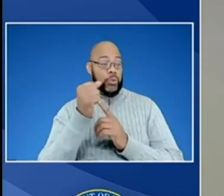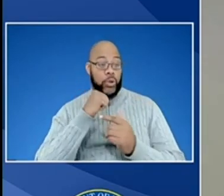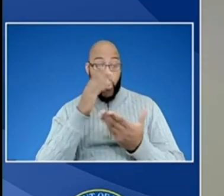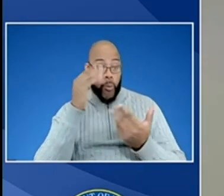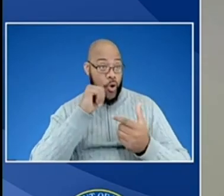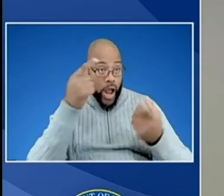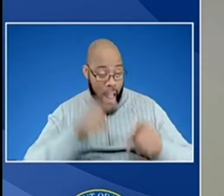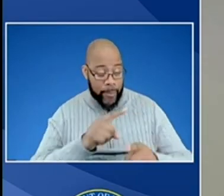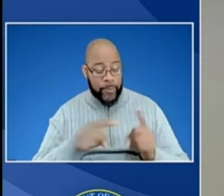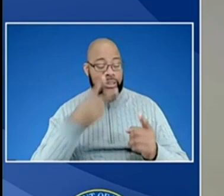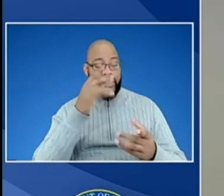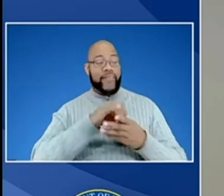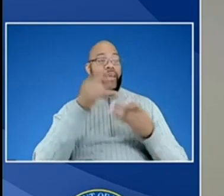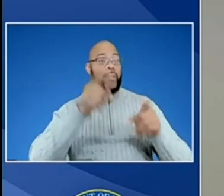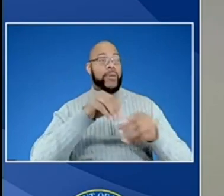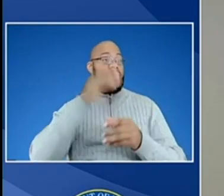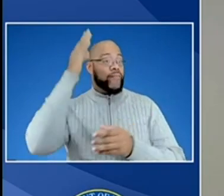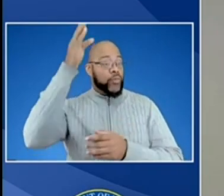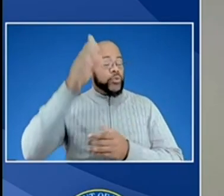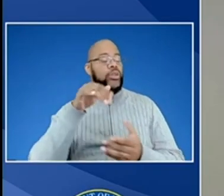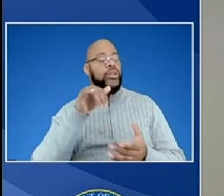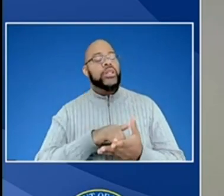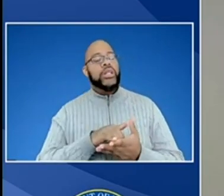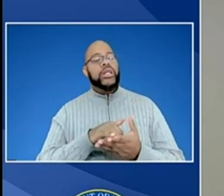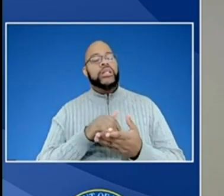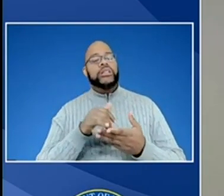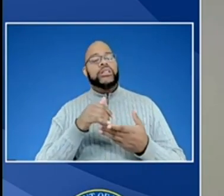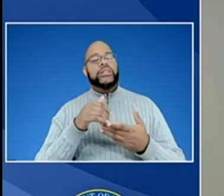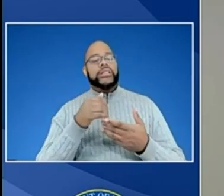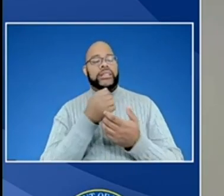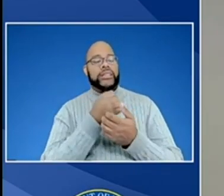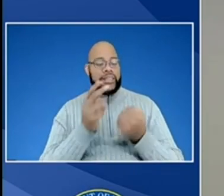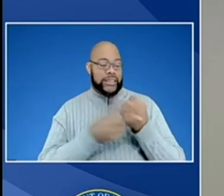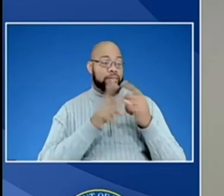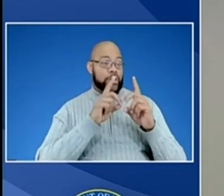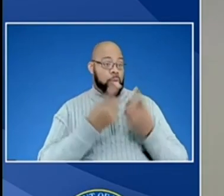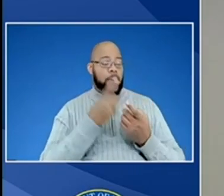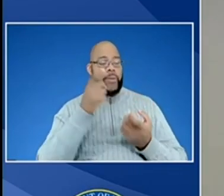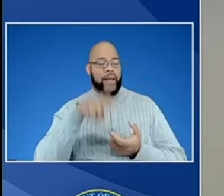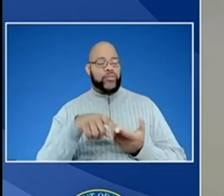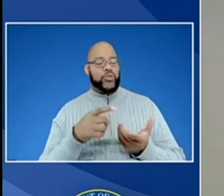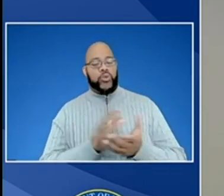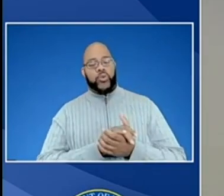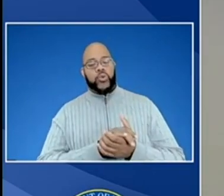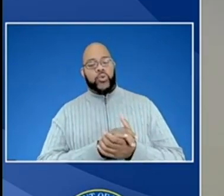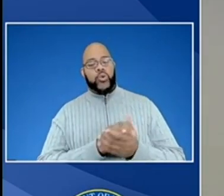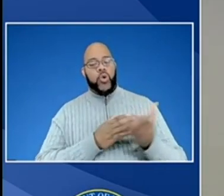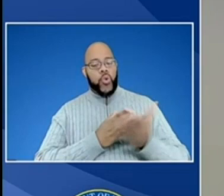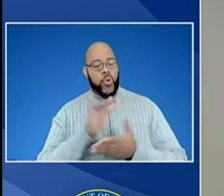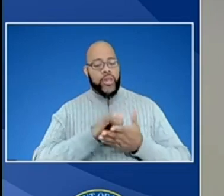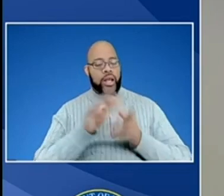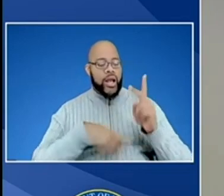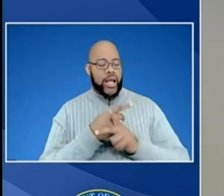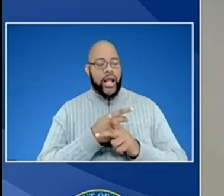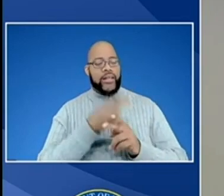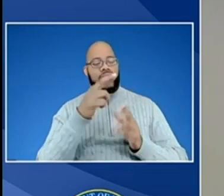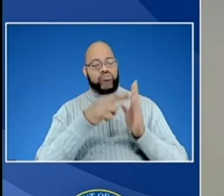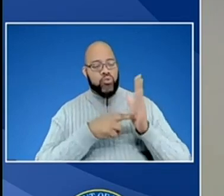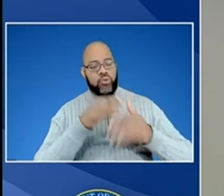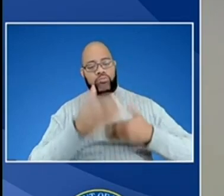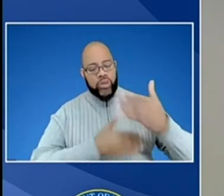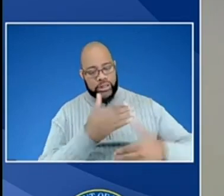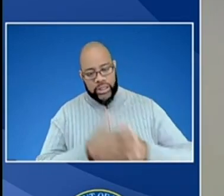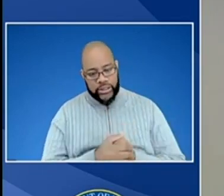in these situations in the future would save the department from needing to go through these types of regulatory